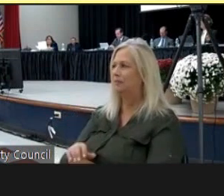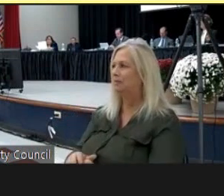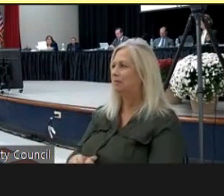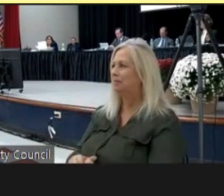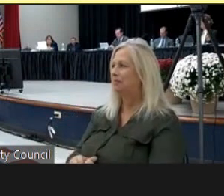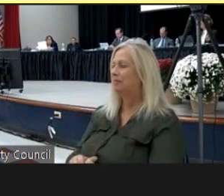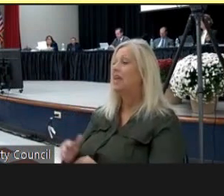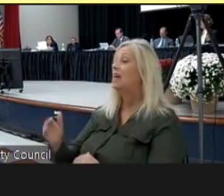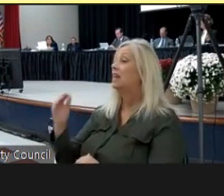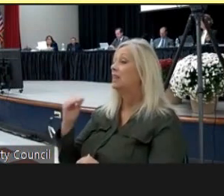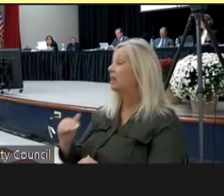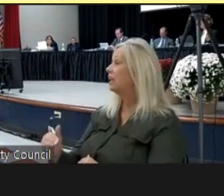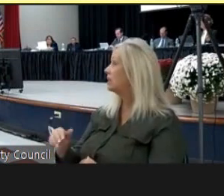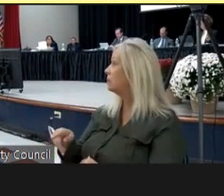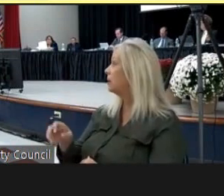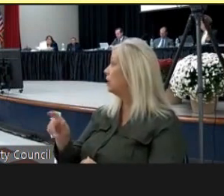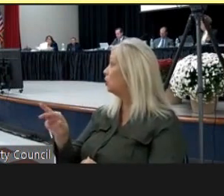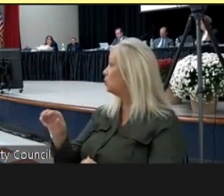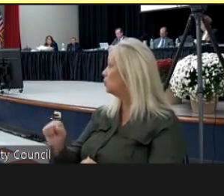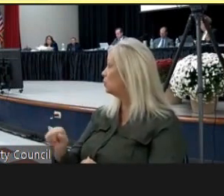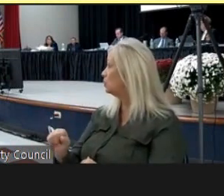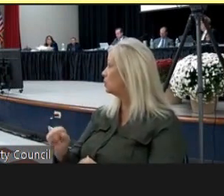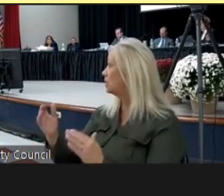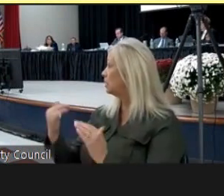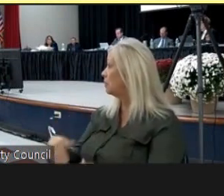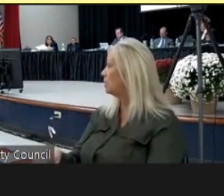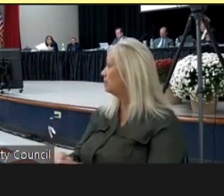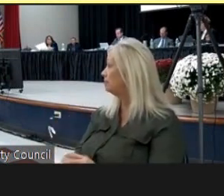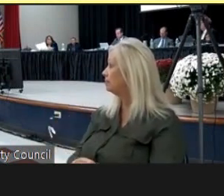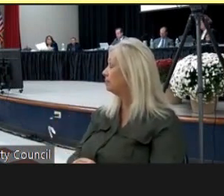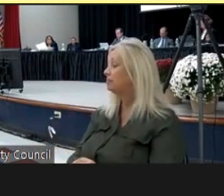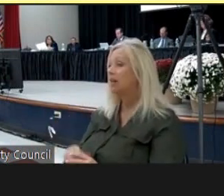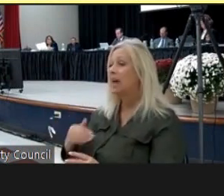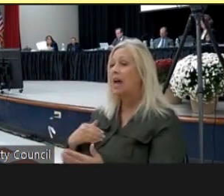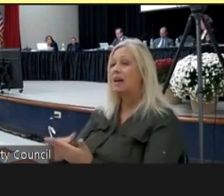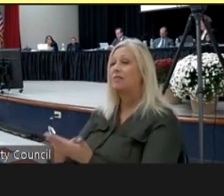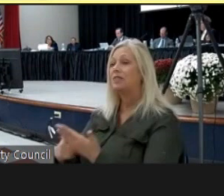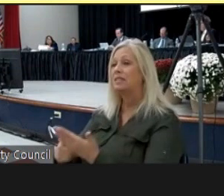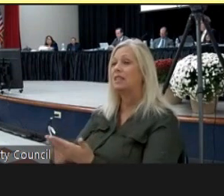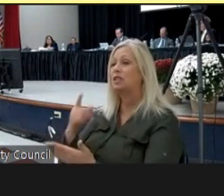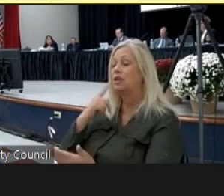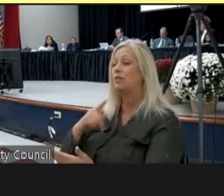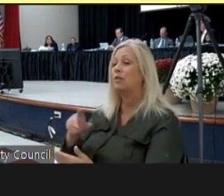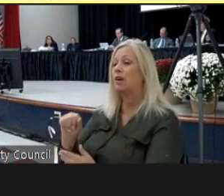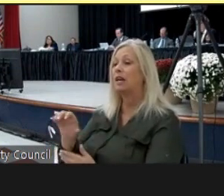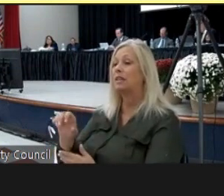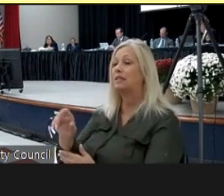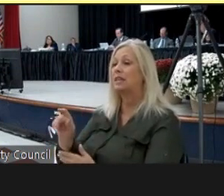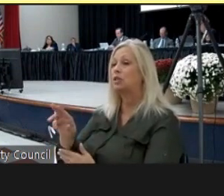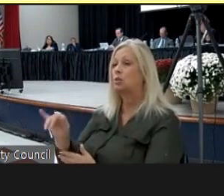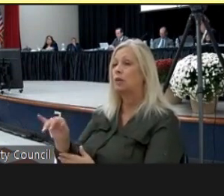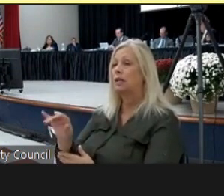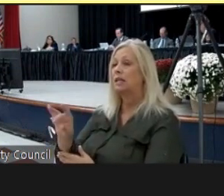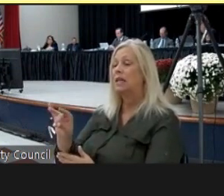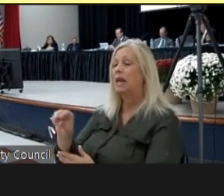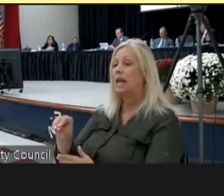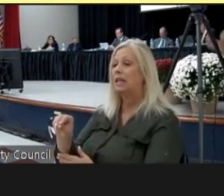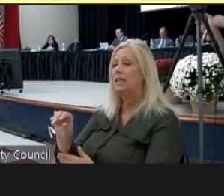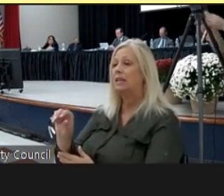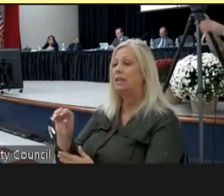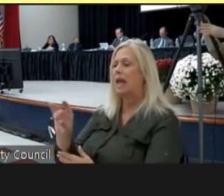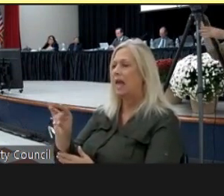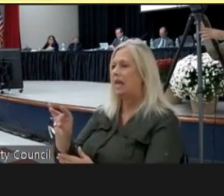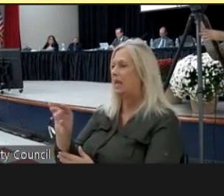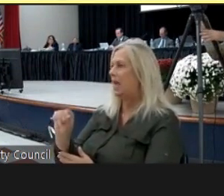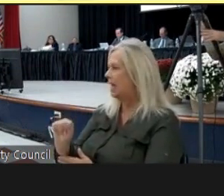Next up, Mr. Peters, come on down. We have a discussion of accessory dwelling units, ADUs. He's going to